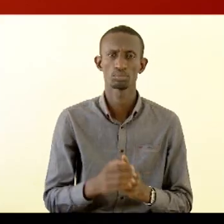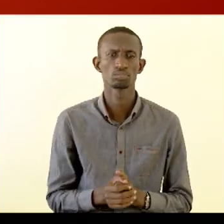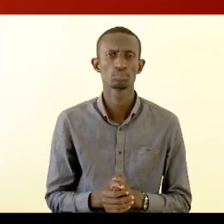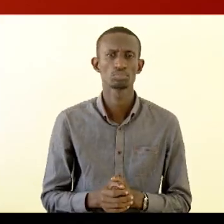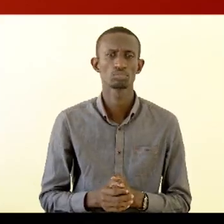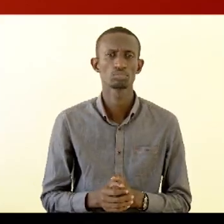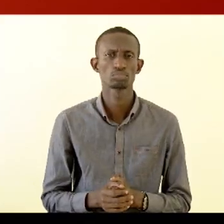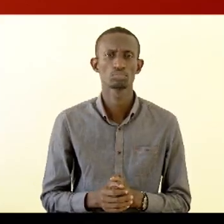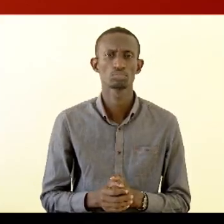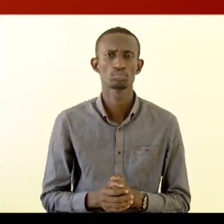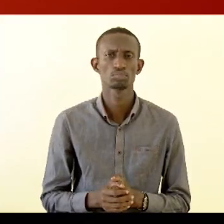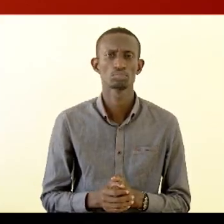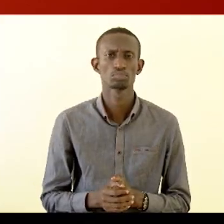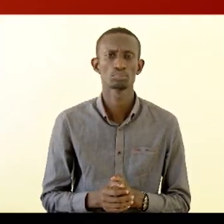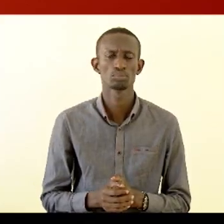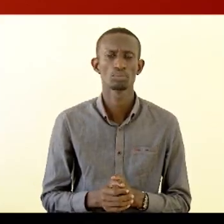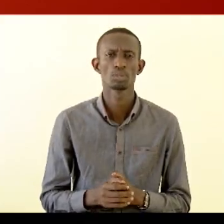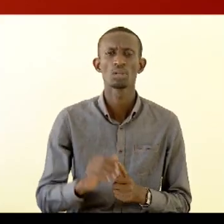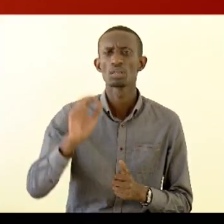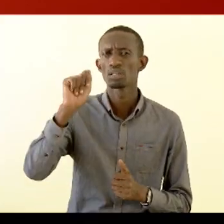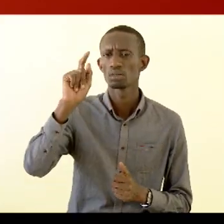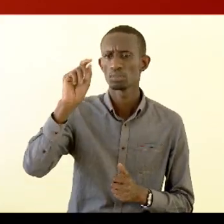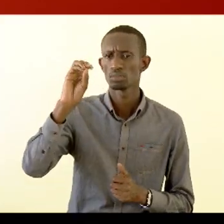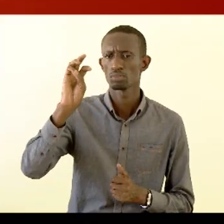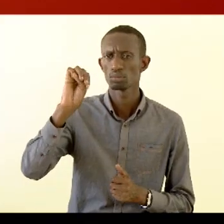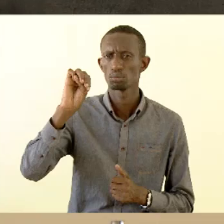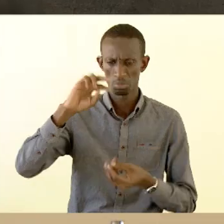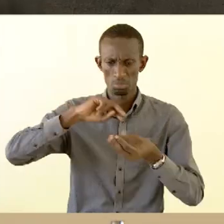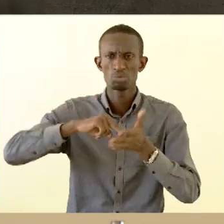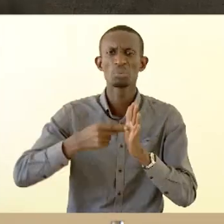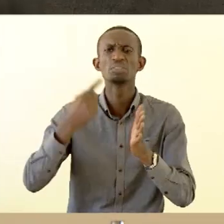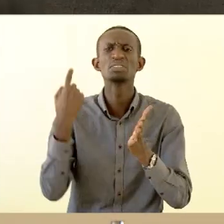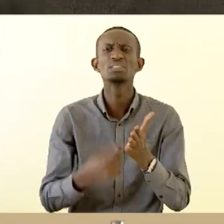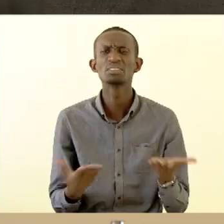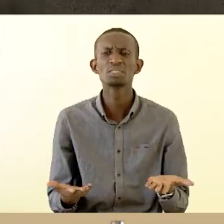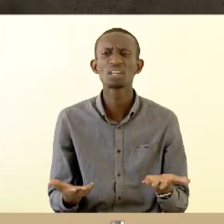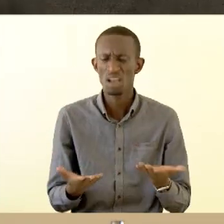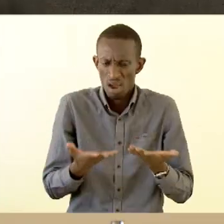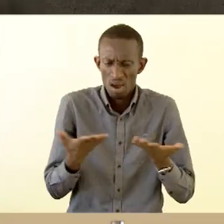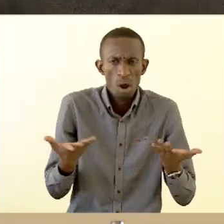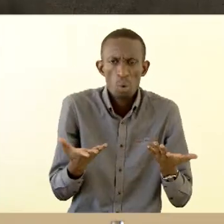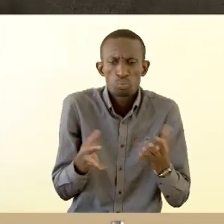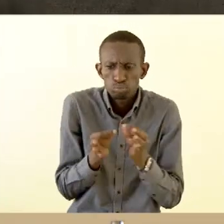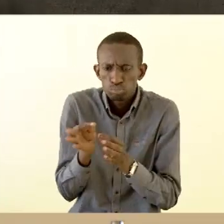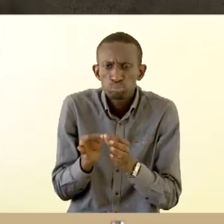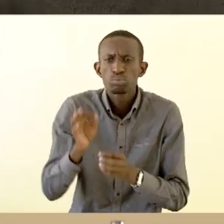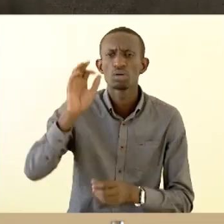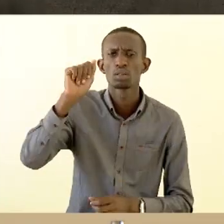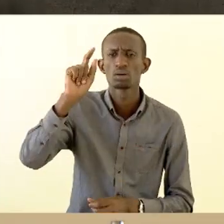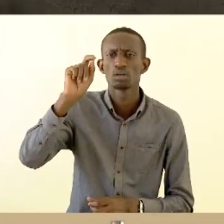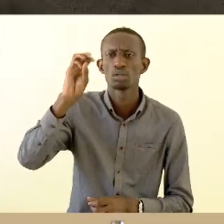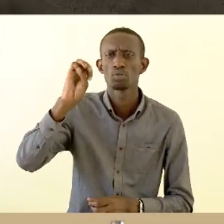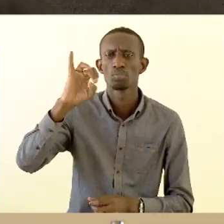is meant by atom? What is an atom? How did we define an atom? Number